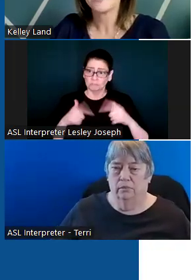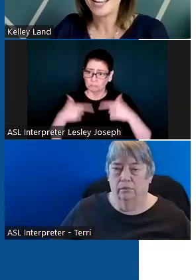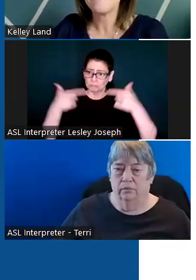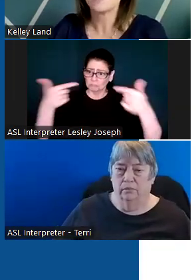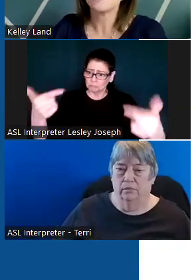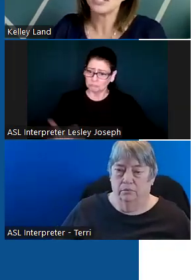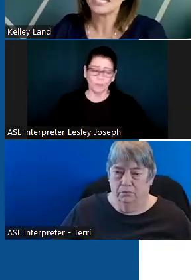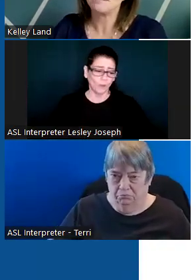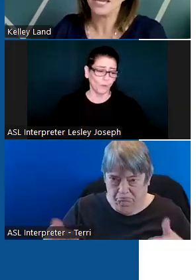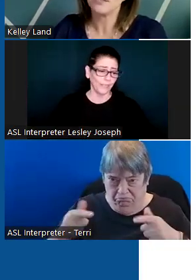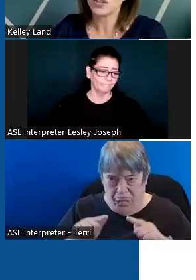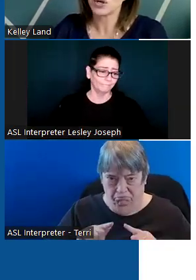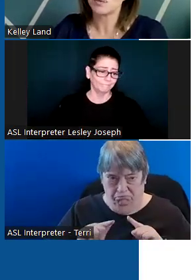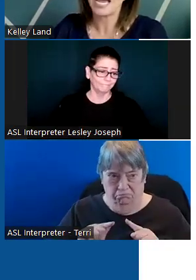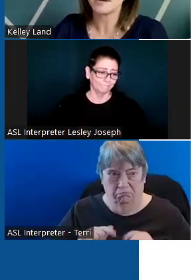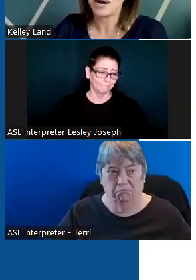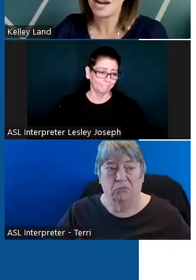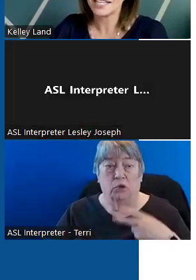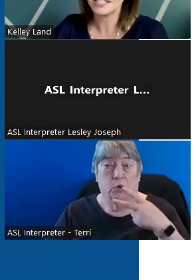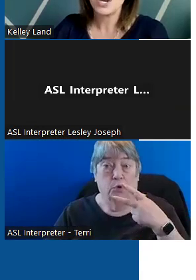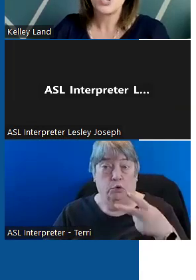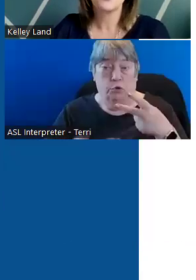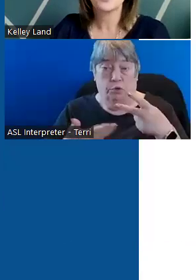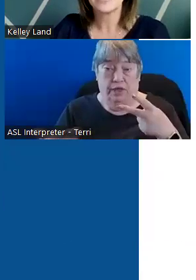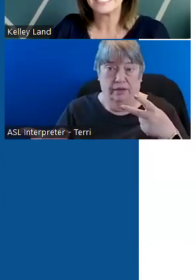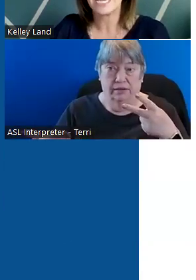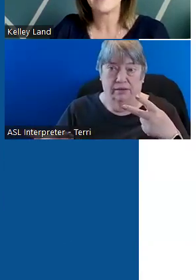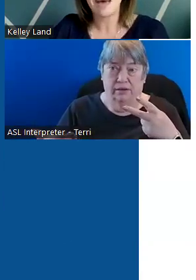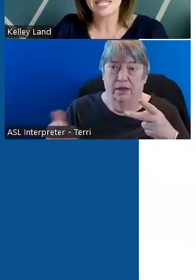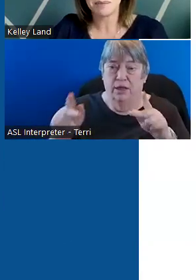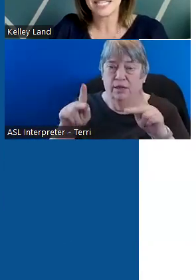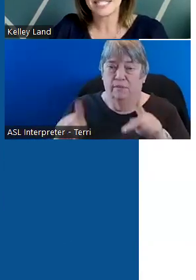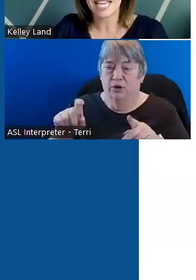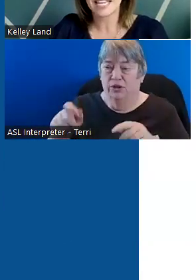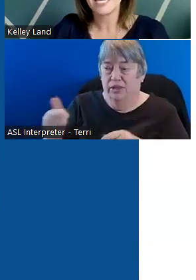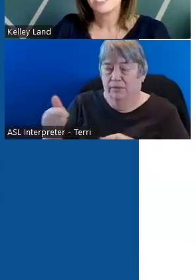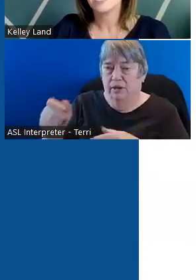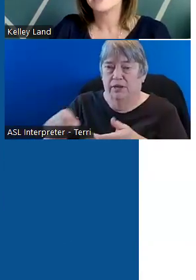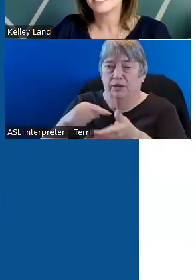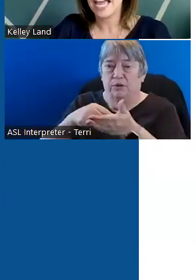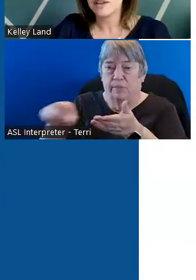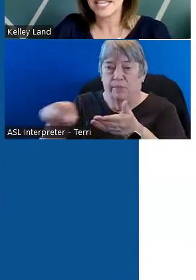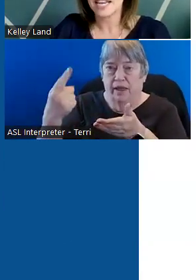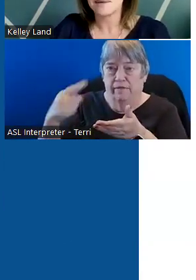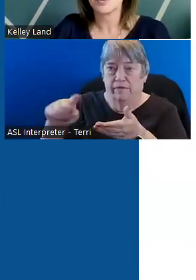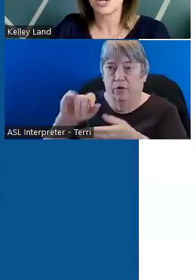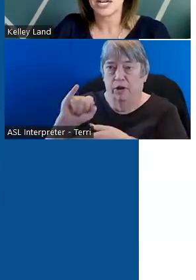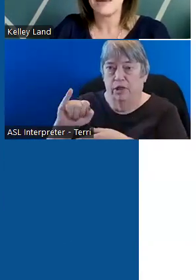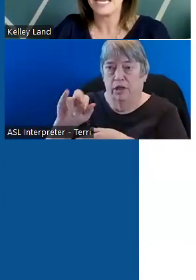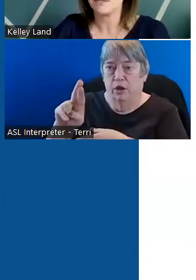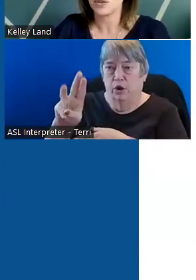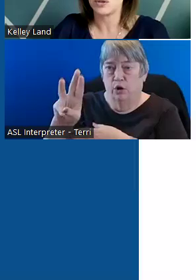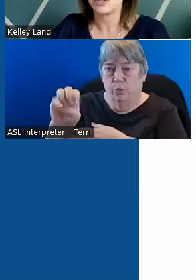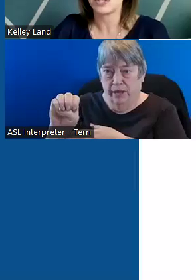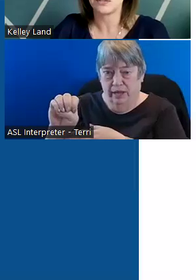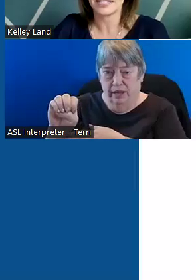money, right? The person has to pay for the IRWI out of pocket, or they need to have a past plan set and an account set up where they're going to